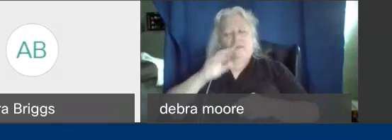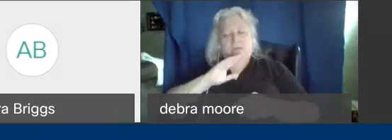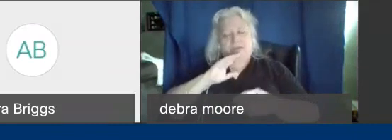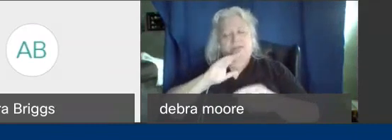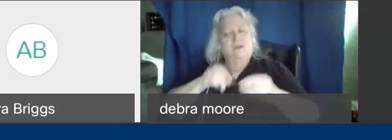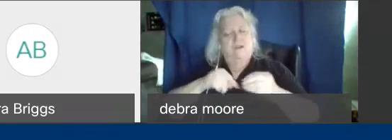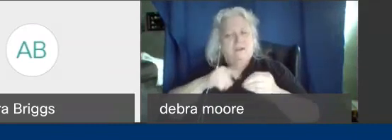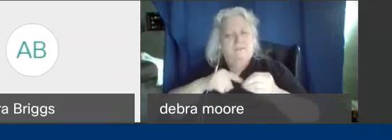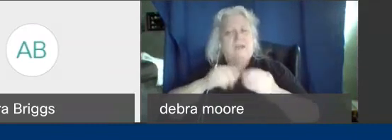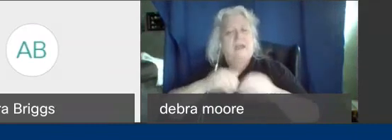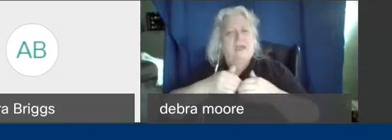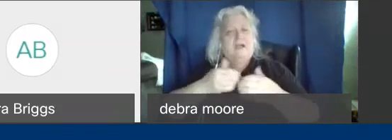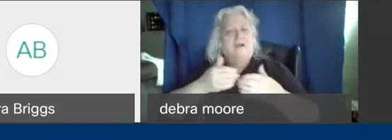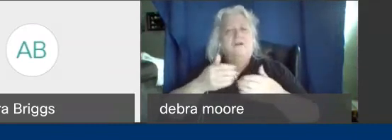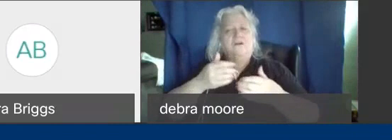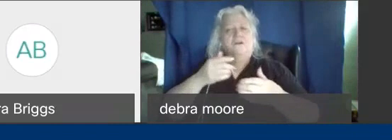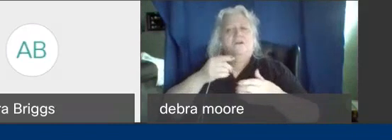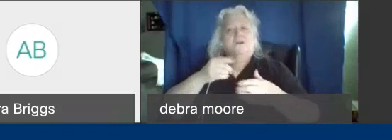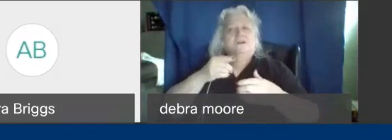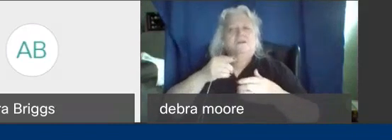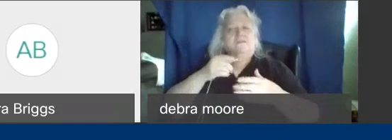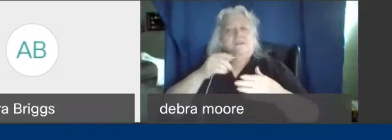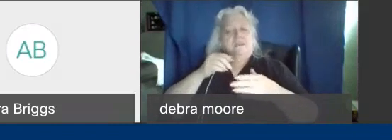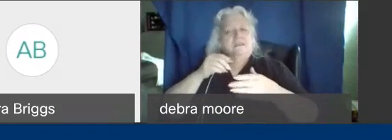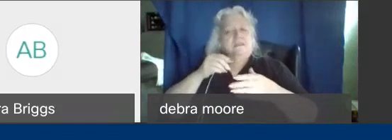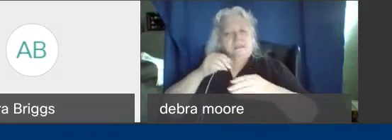accessible for others to attend your meetings or events.